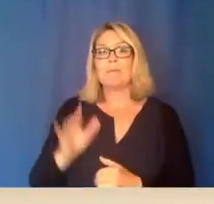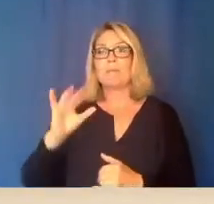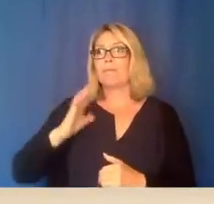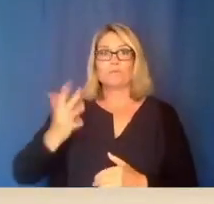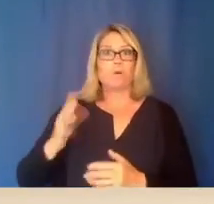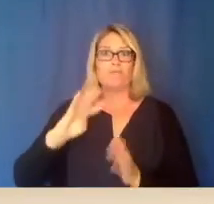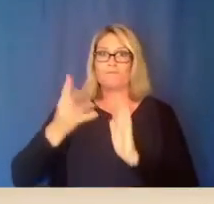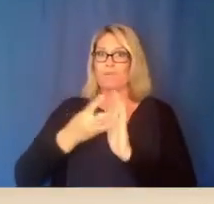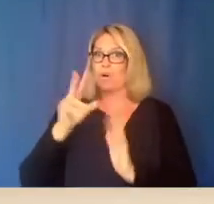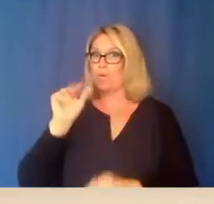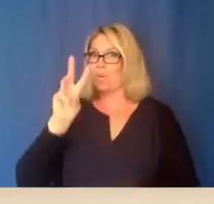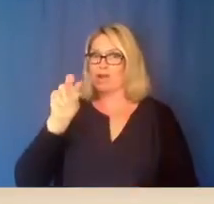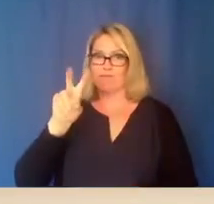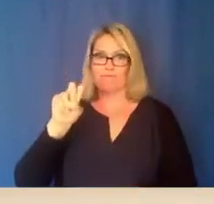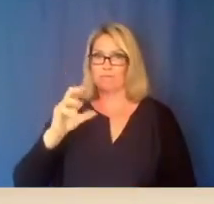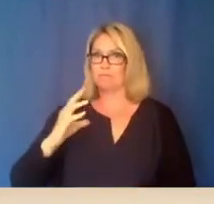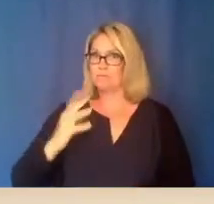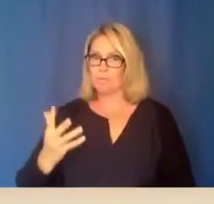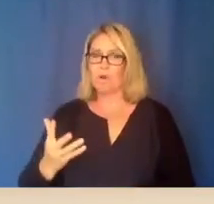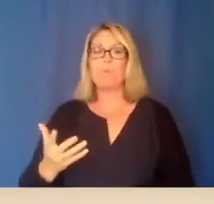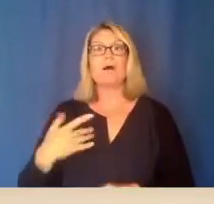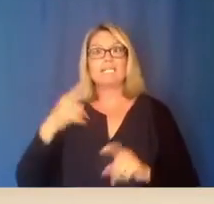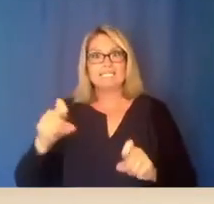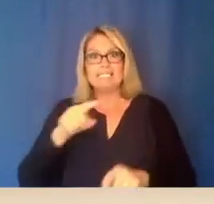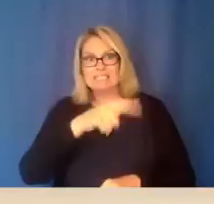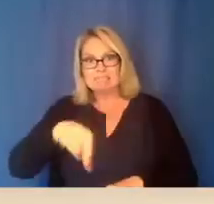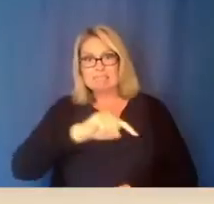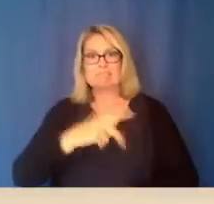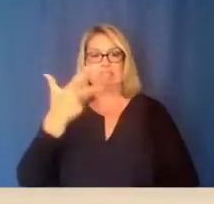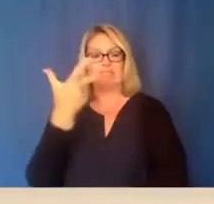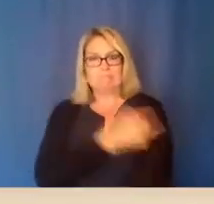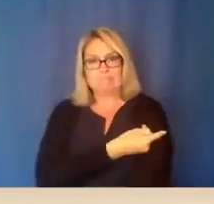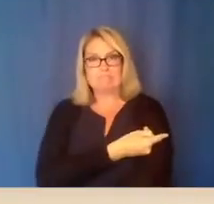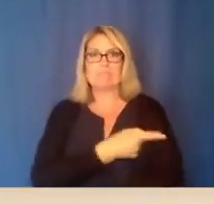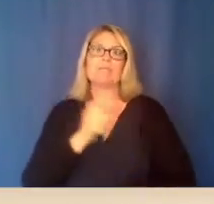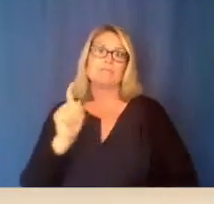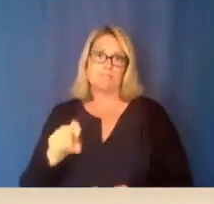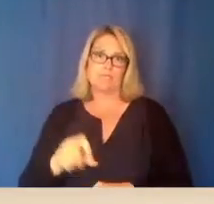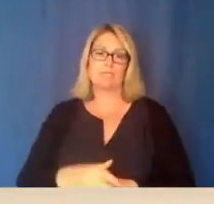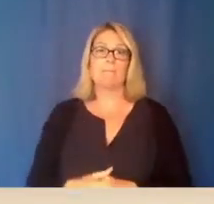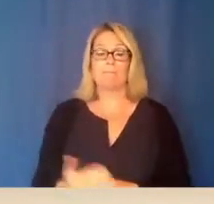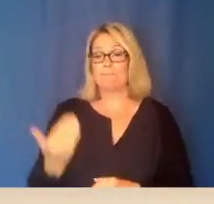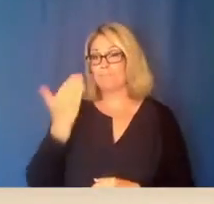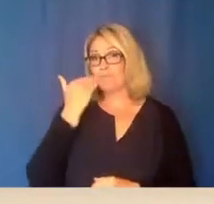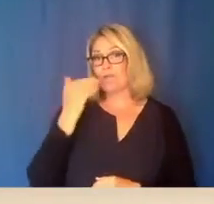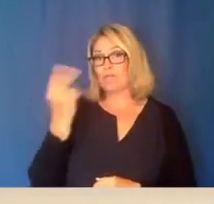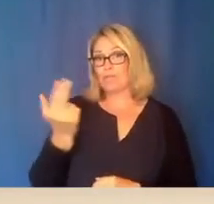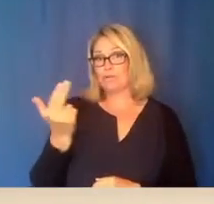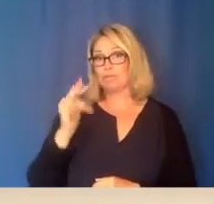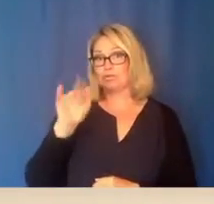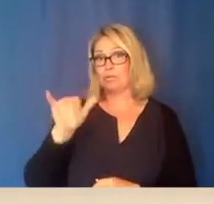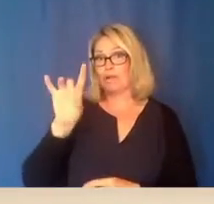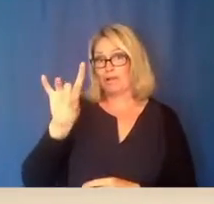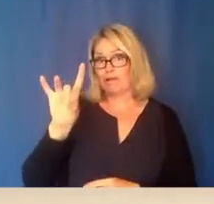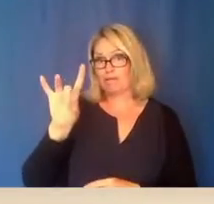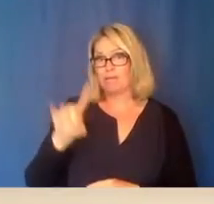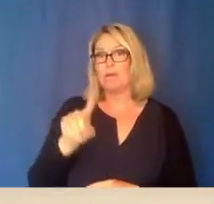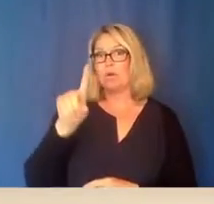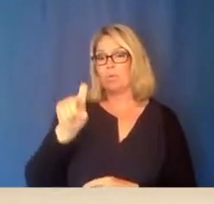fully vaccinating the highest number of people possible. As of Thursday, July 8th, a total of